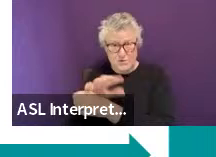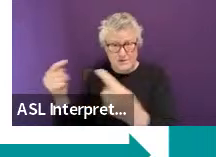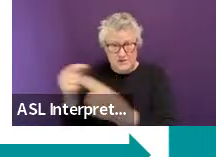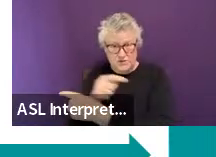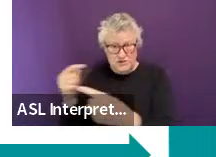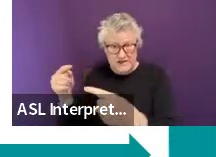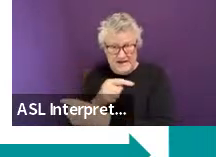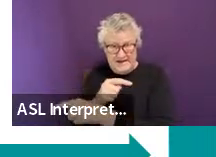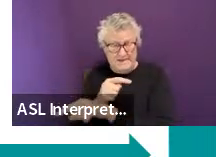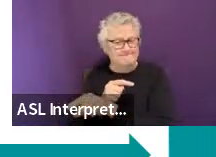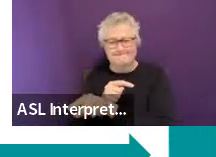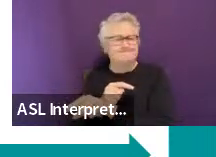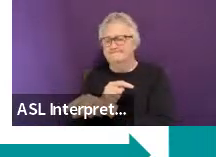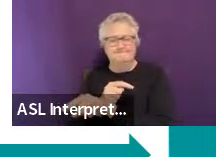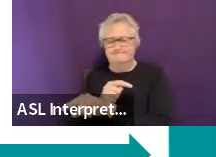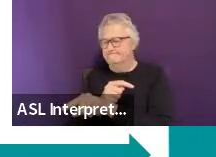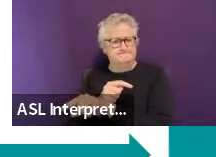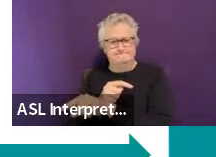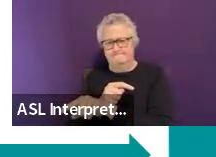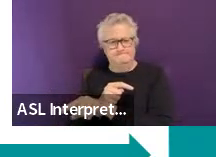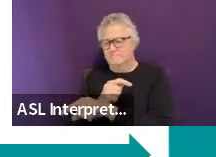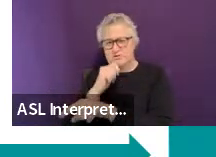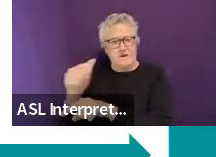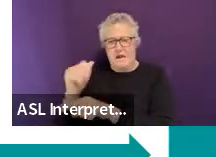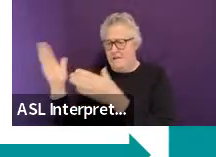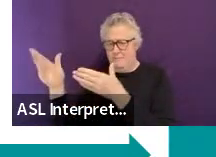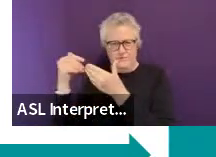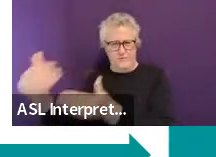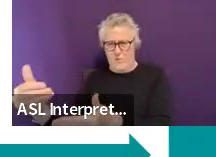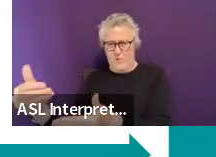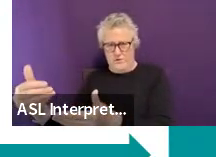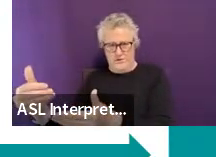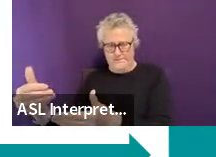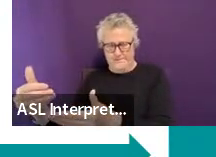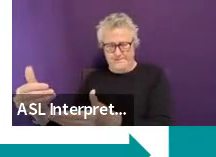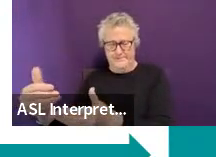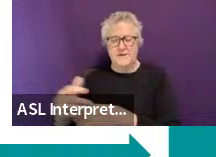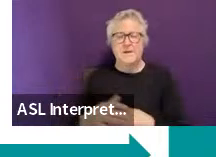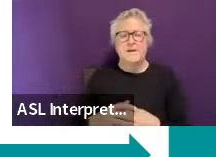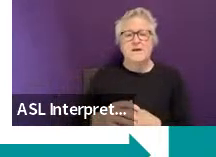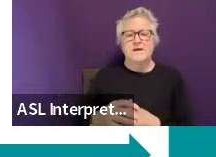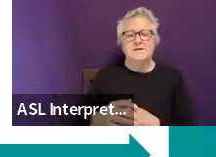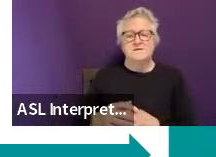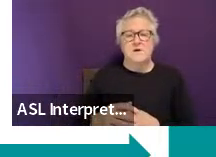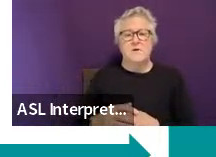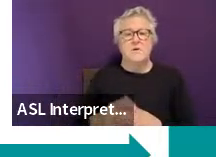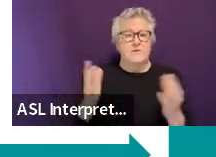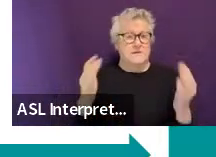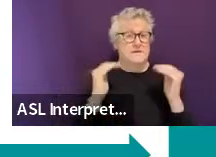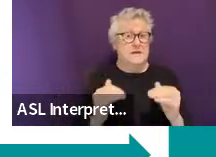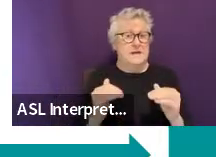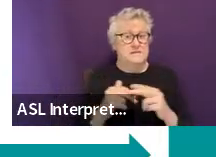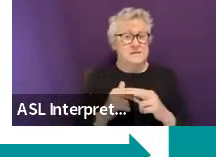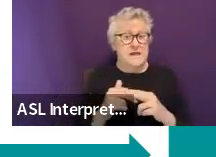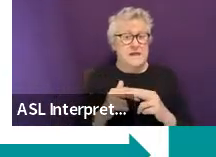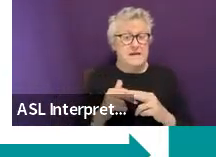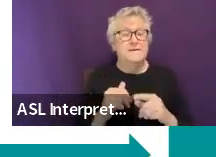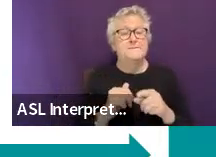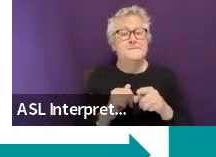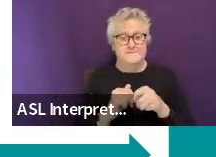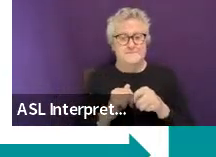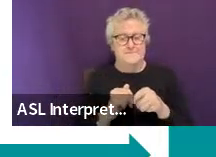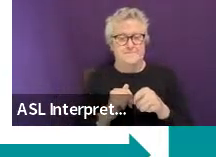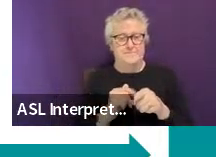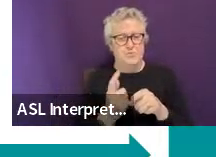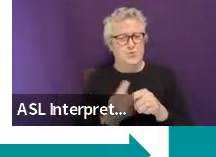should not be moving forward. So if we zoom down to the next slide, or go to the next slide, we really are looking